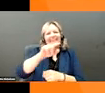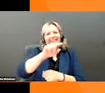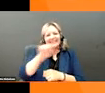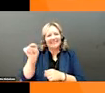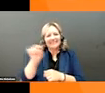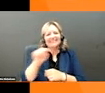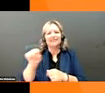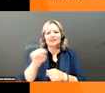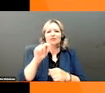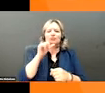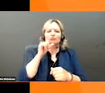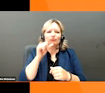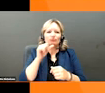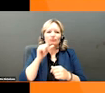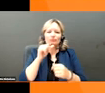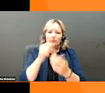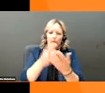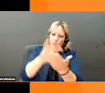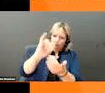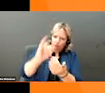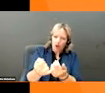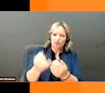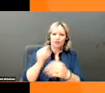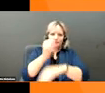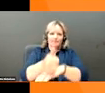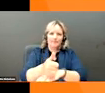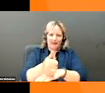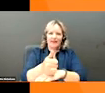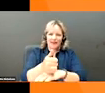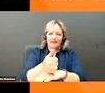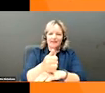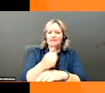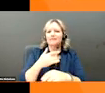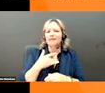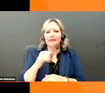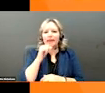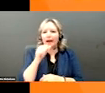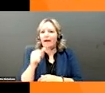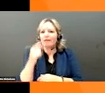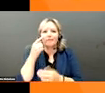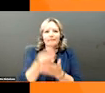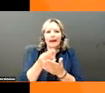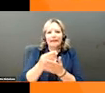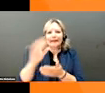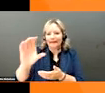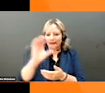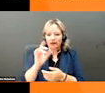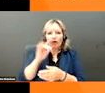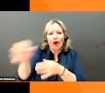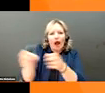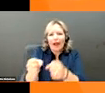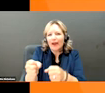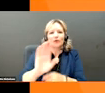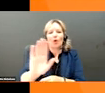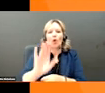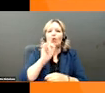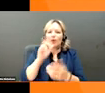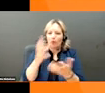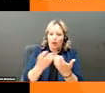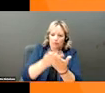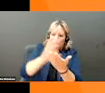fund new equipment, typically. They're going to fund a project that takes your company to the next level.